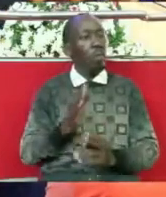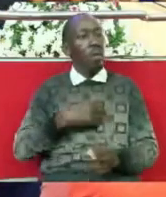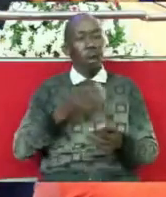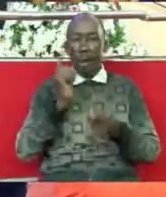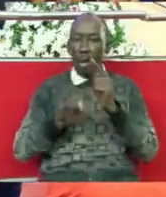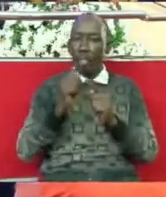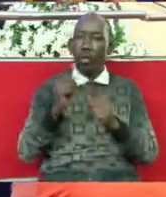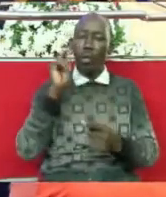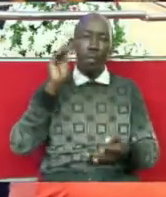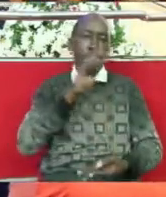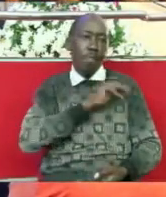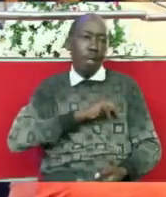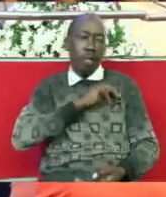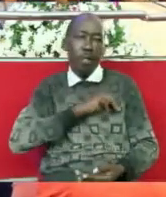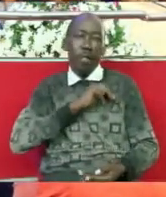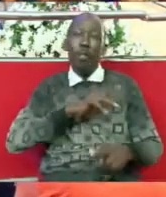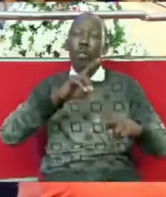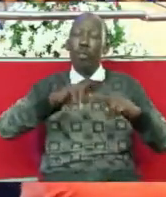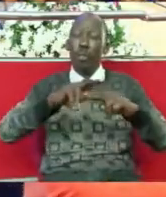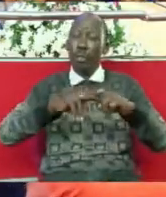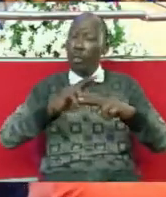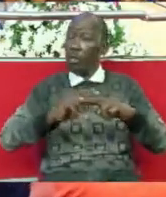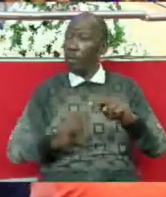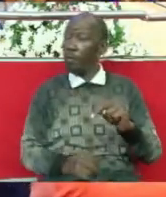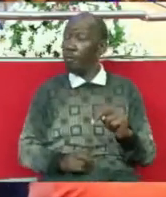mercy seat